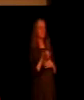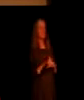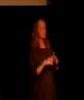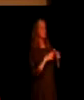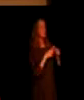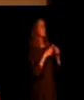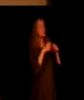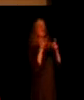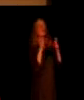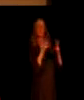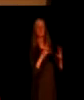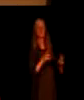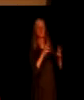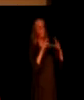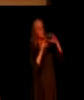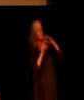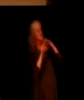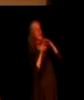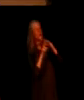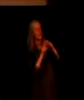earliest weather forecasting.